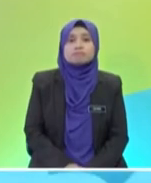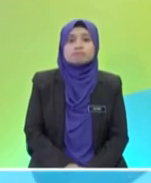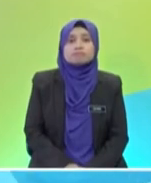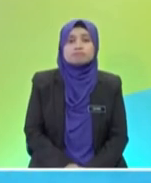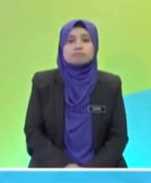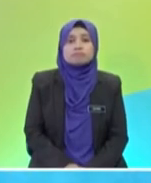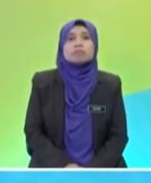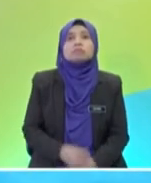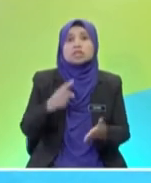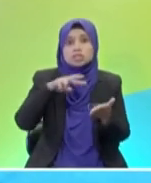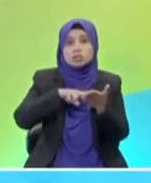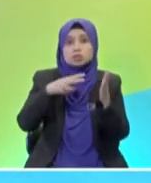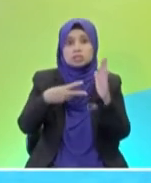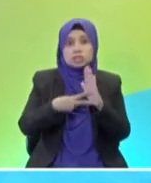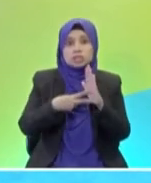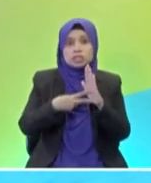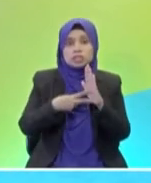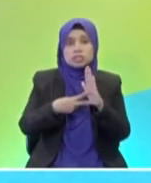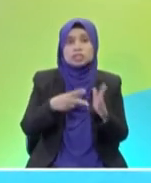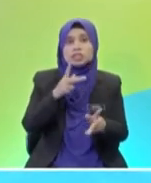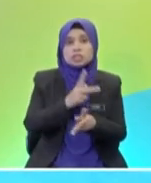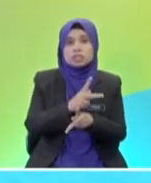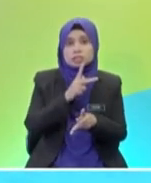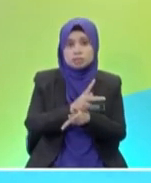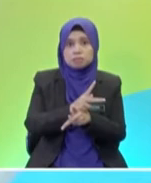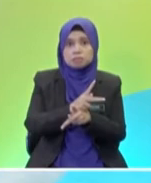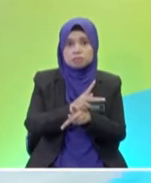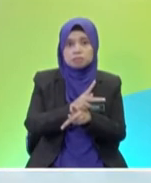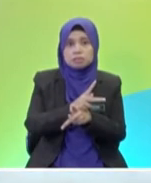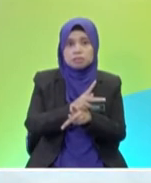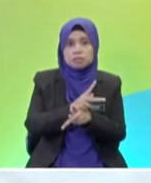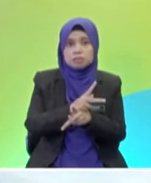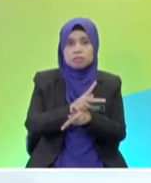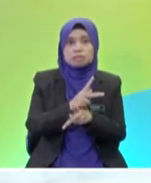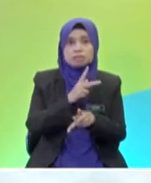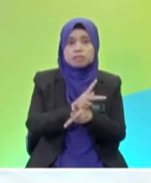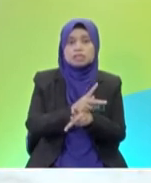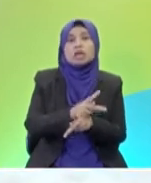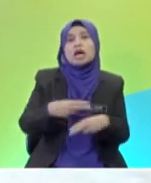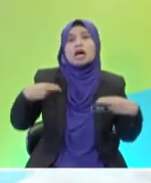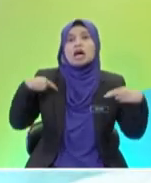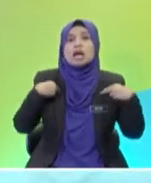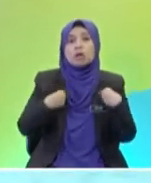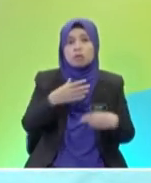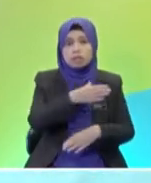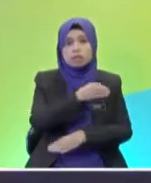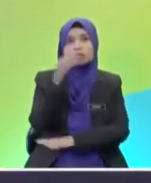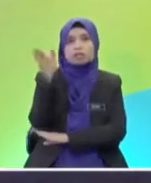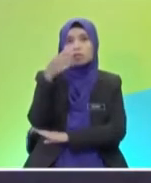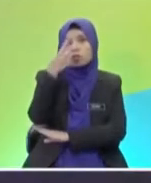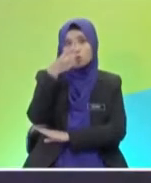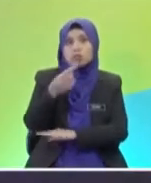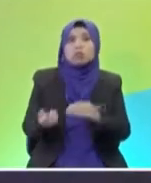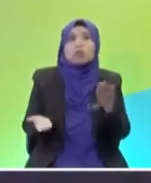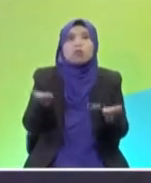Preservation means keeping animals and plants to their original balanced state. Well done,